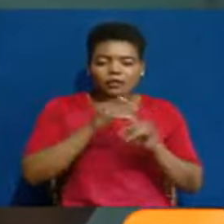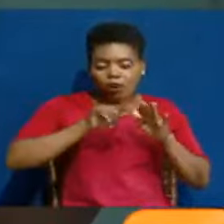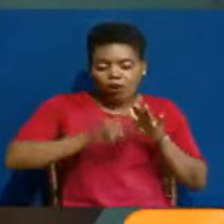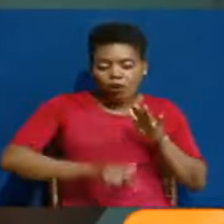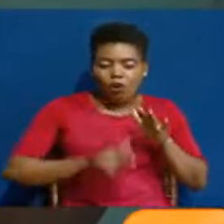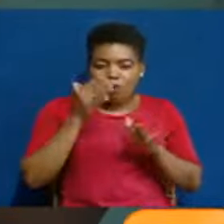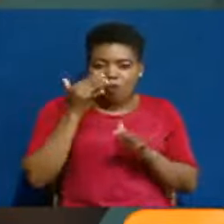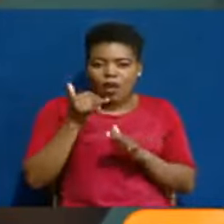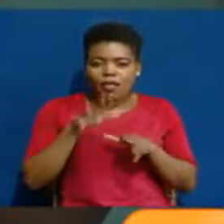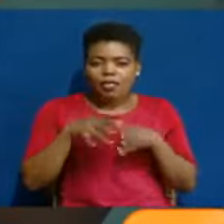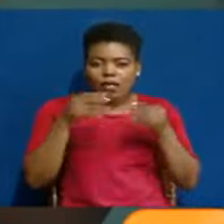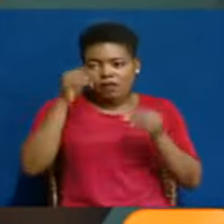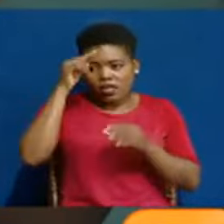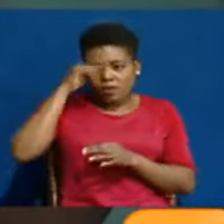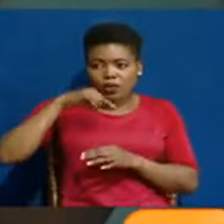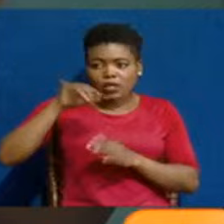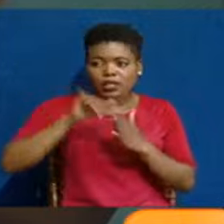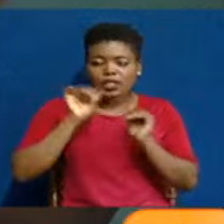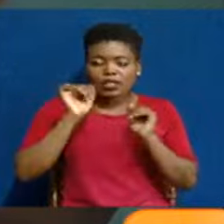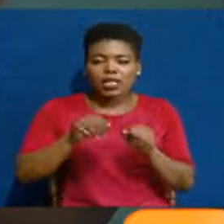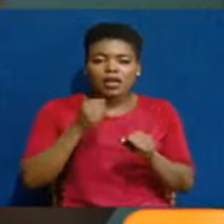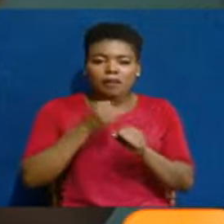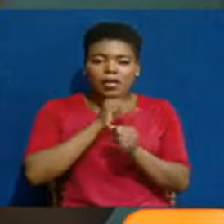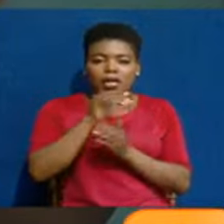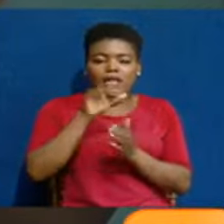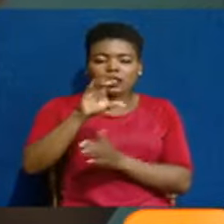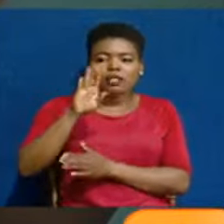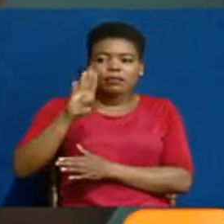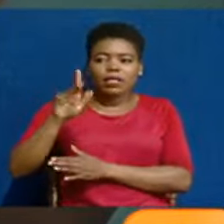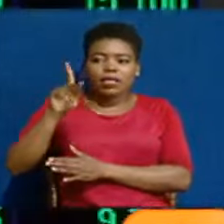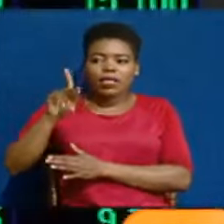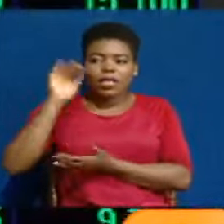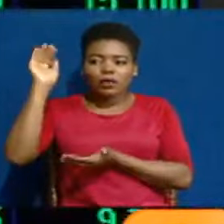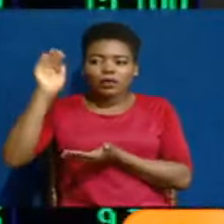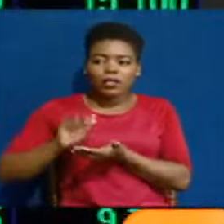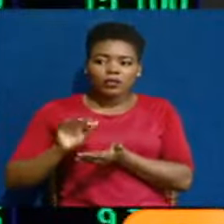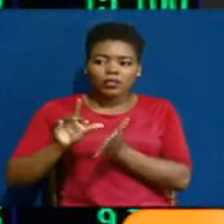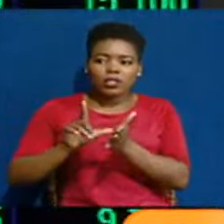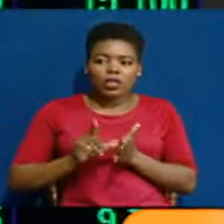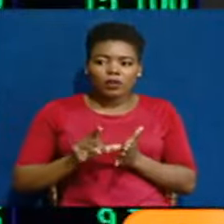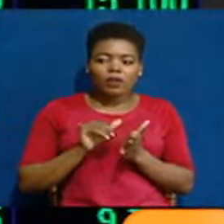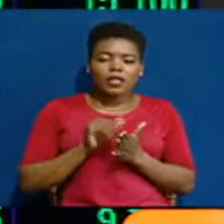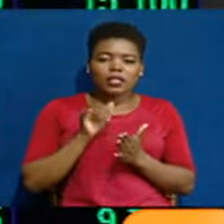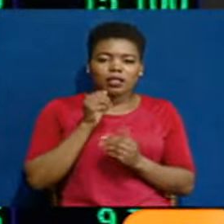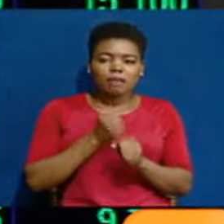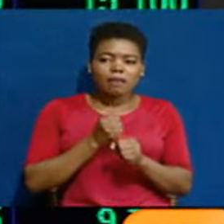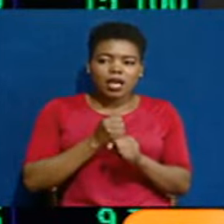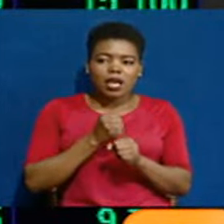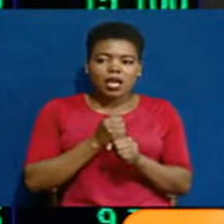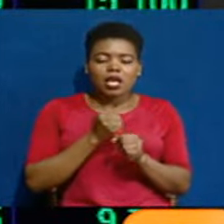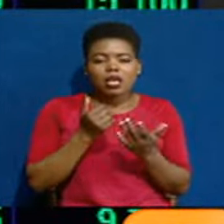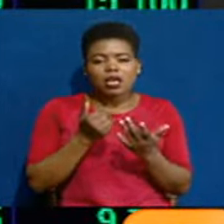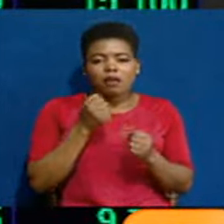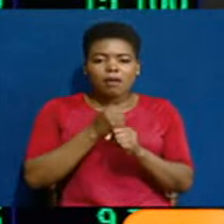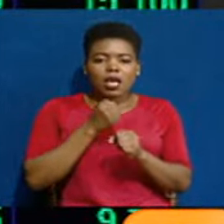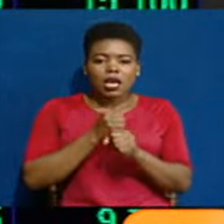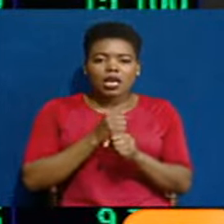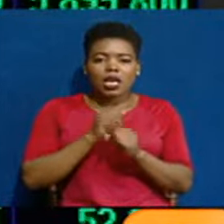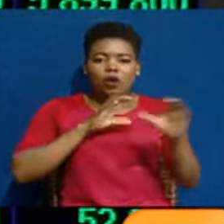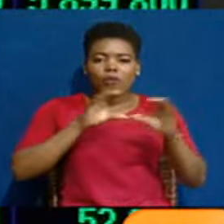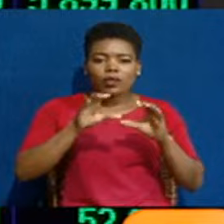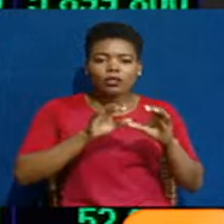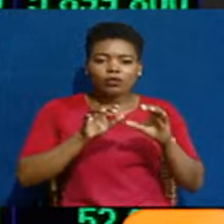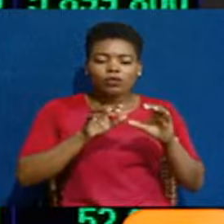easing of monetary policy that could see the central bank cut rates further. This may disadvantage a delayed issuance by the telco,